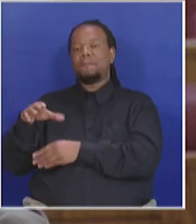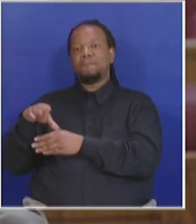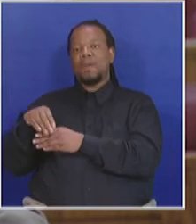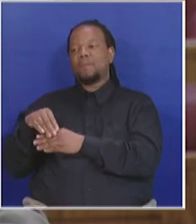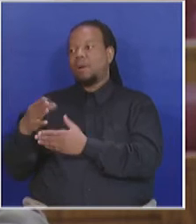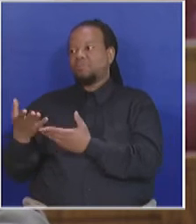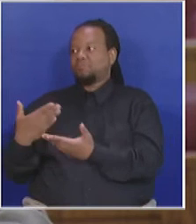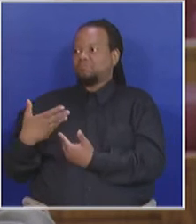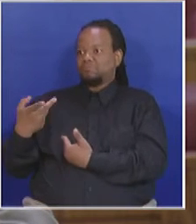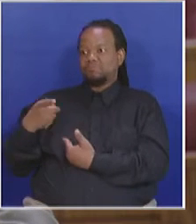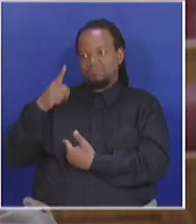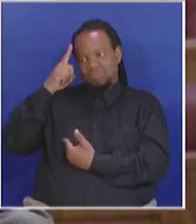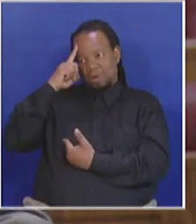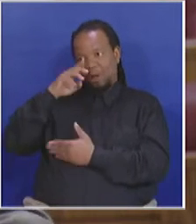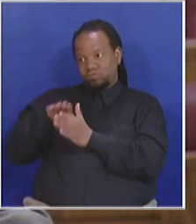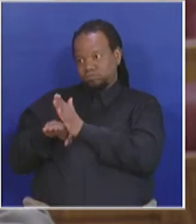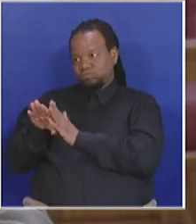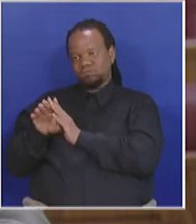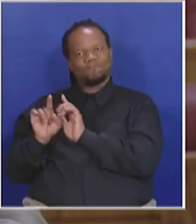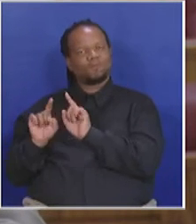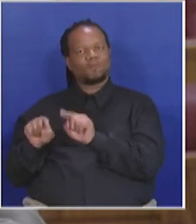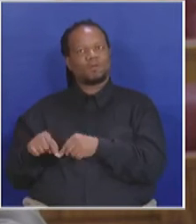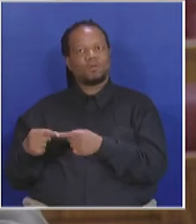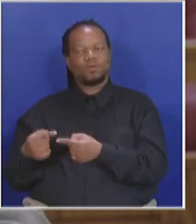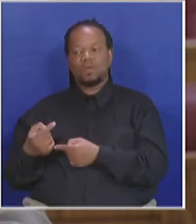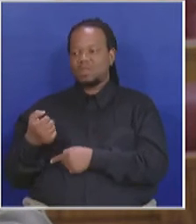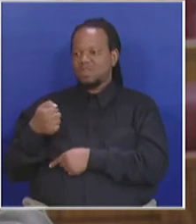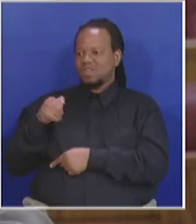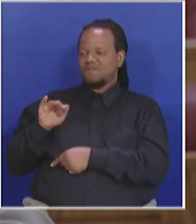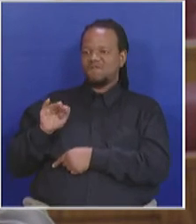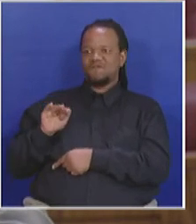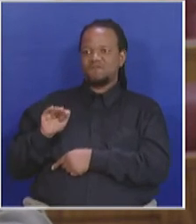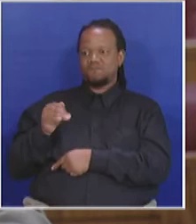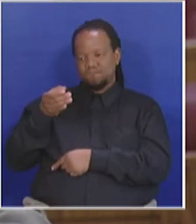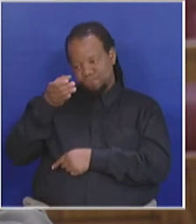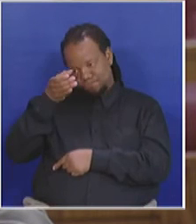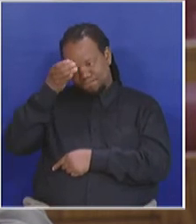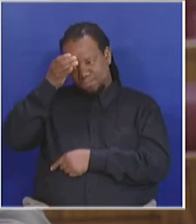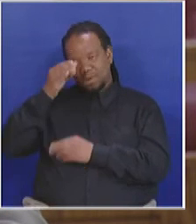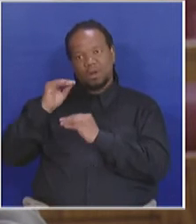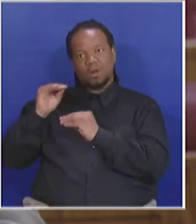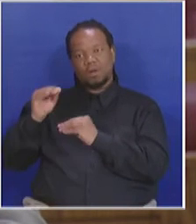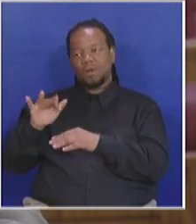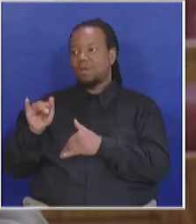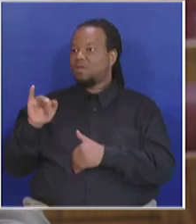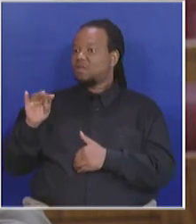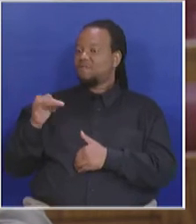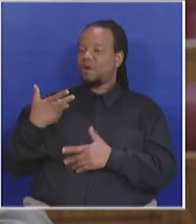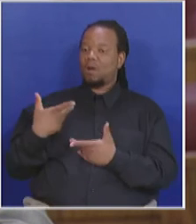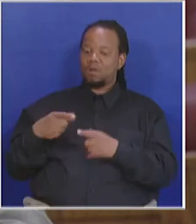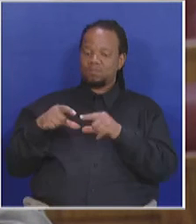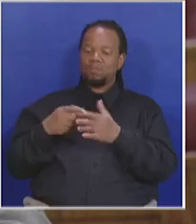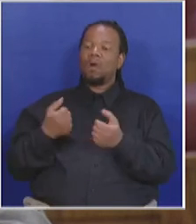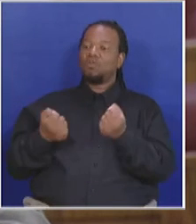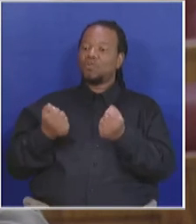DA leadership. If they are uneducated, and if they do not have driver's license, and if